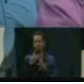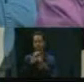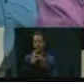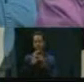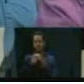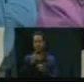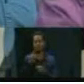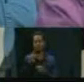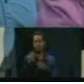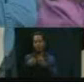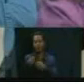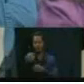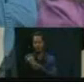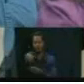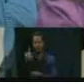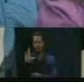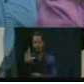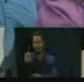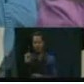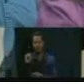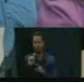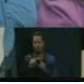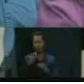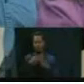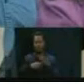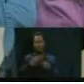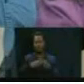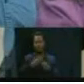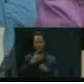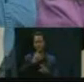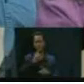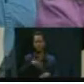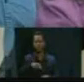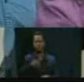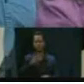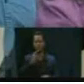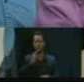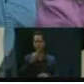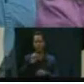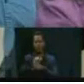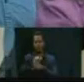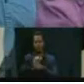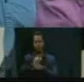KCS. The purpose of the Education Truth in Reporting and Employee Protection Act of